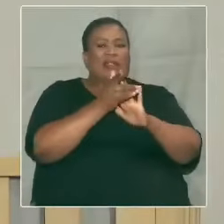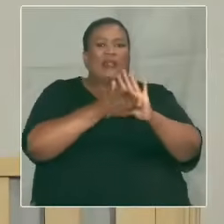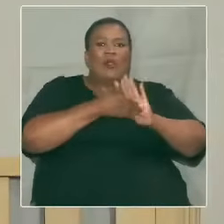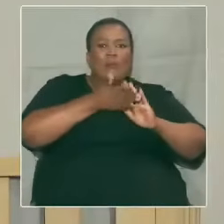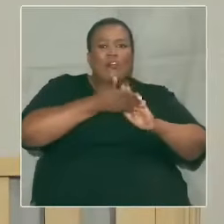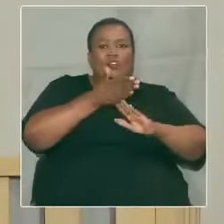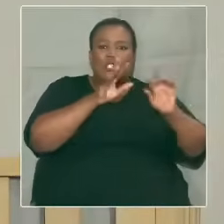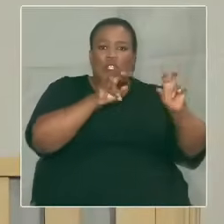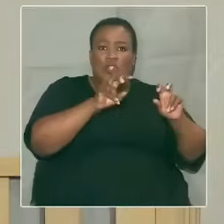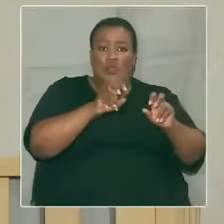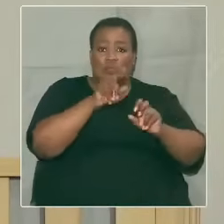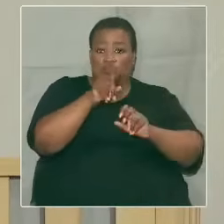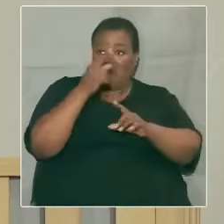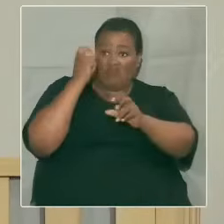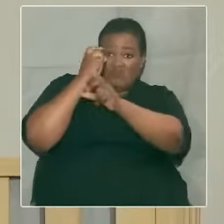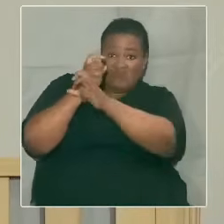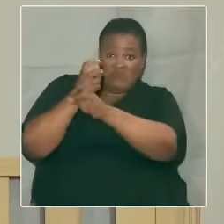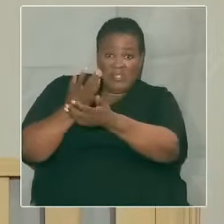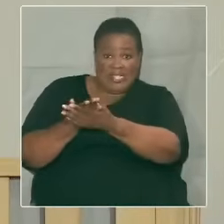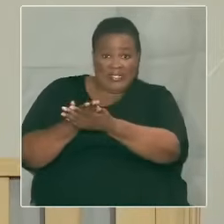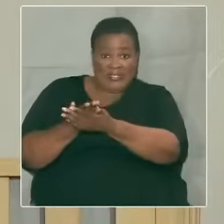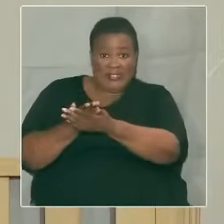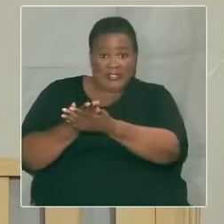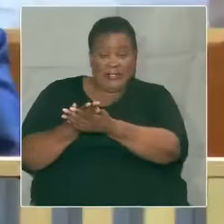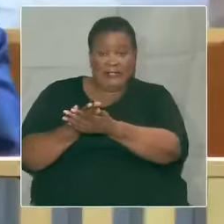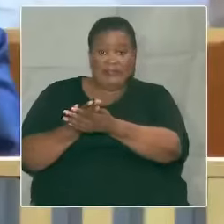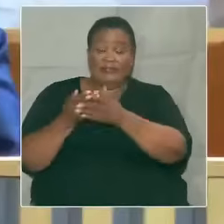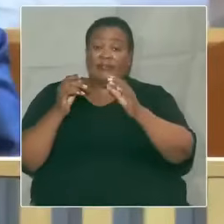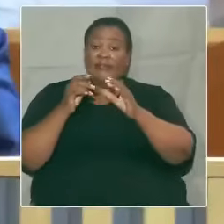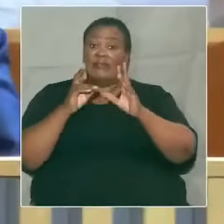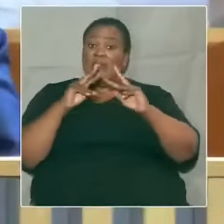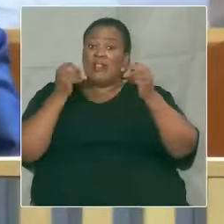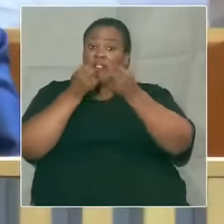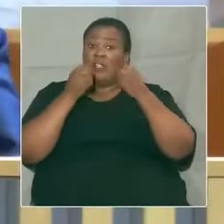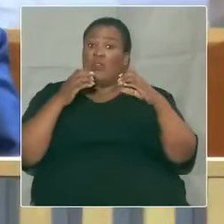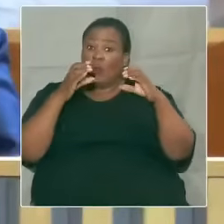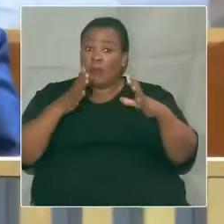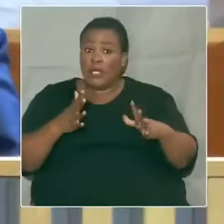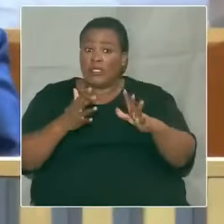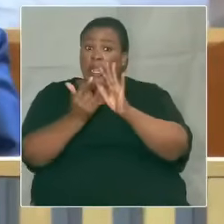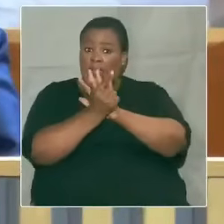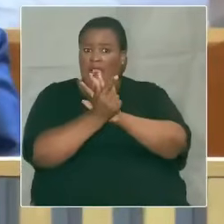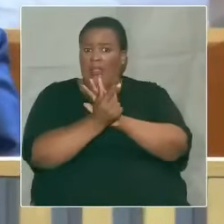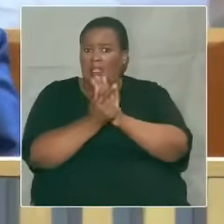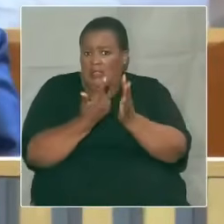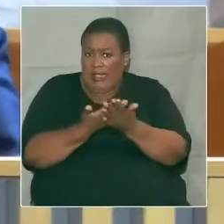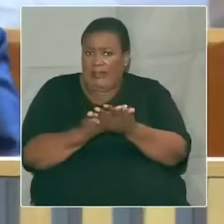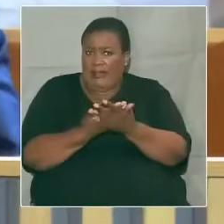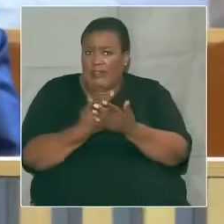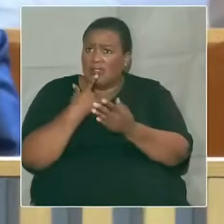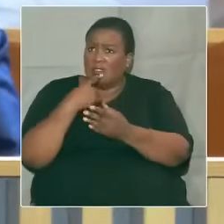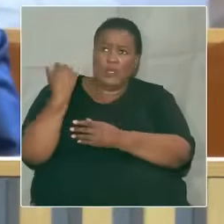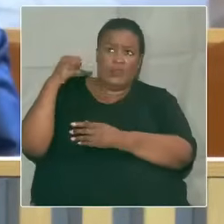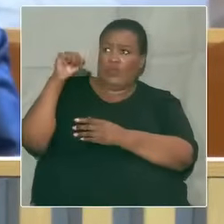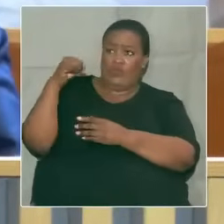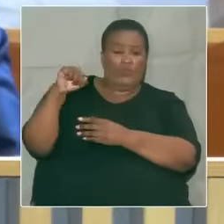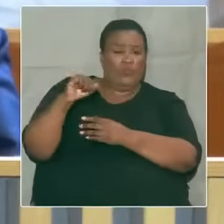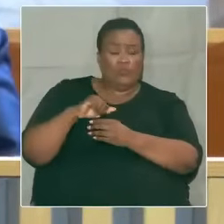Would the national commissioner be legally entitled to say to the minister,